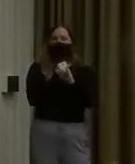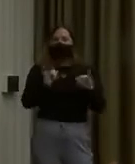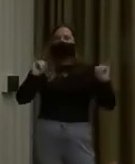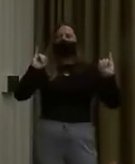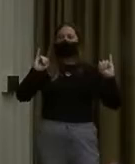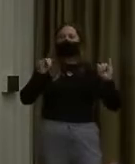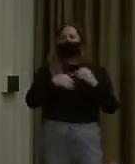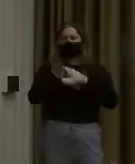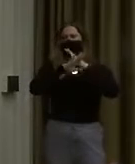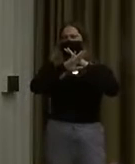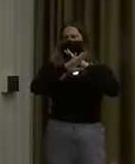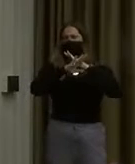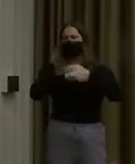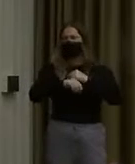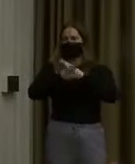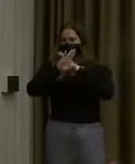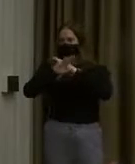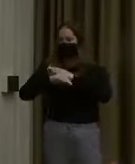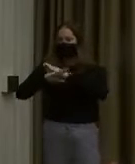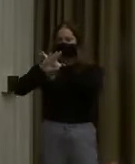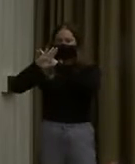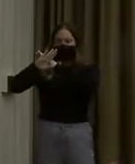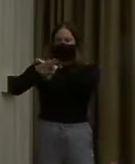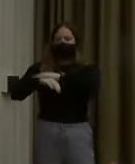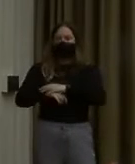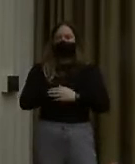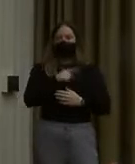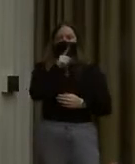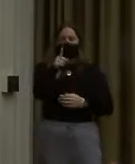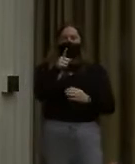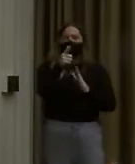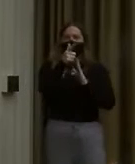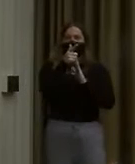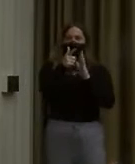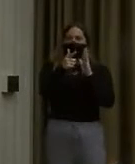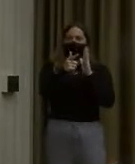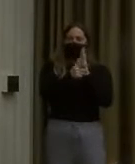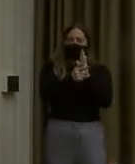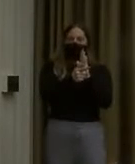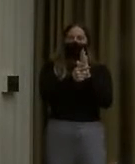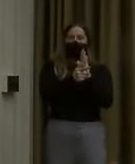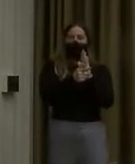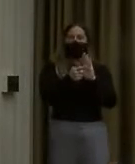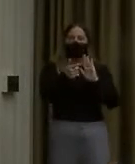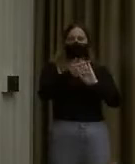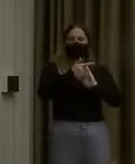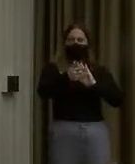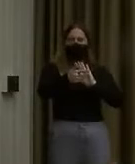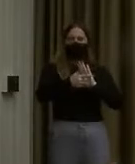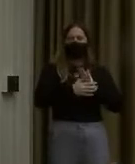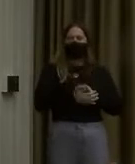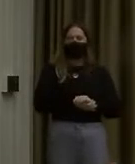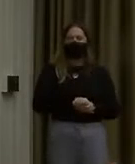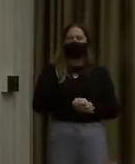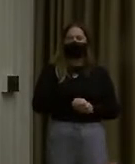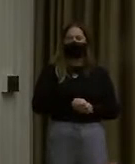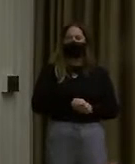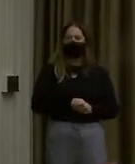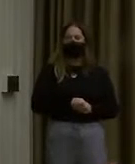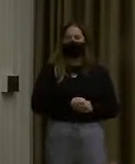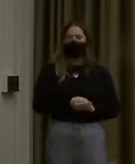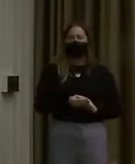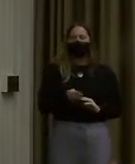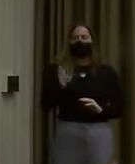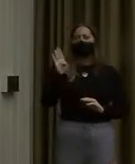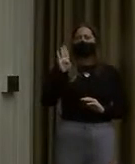and preventing them from really getting legislation to abolish it, so the story goes. Benjamin